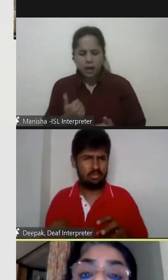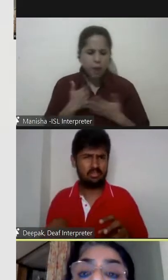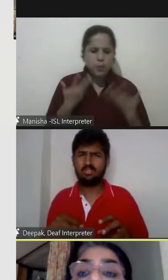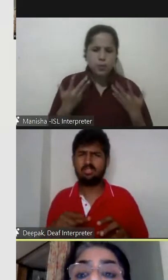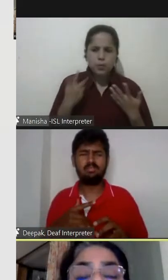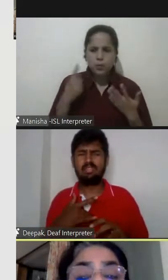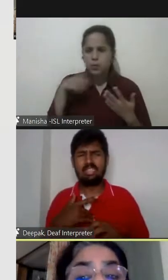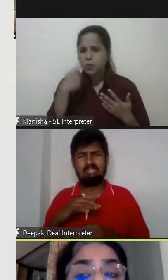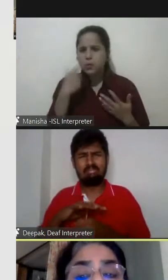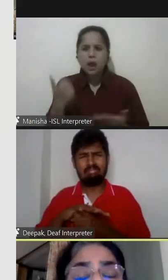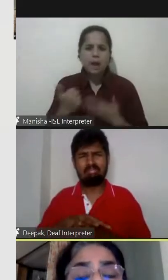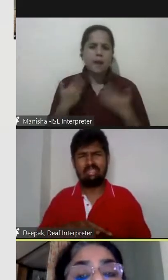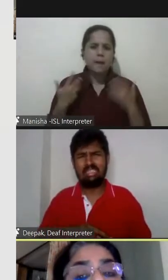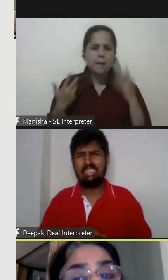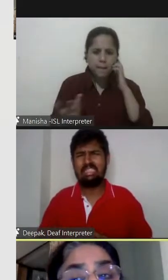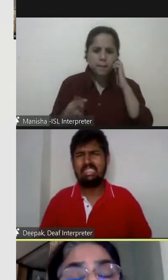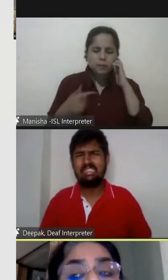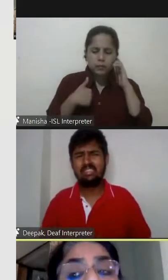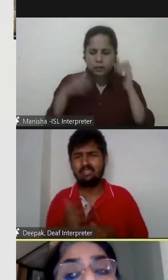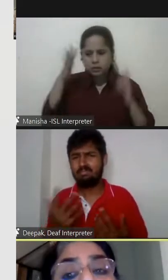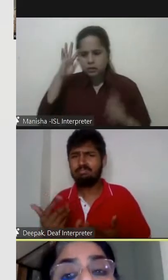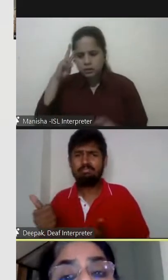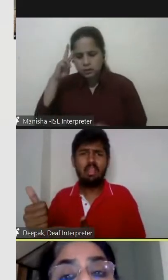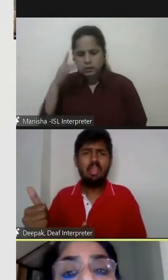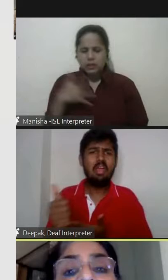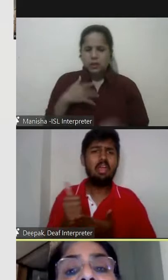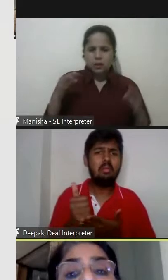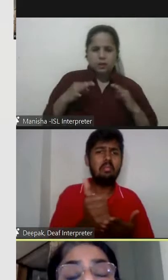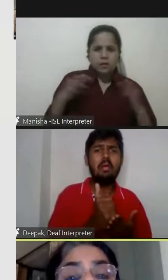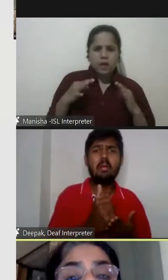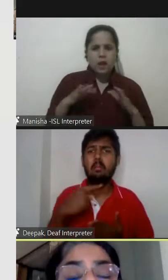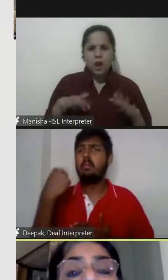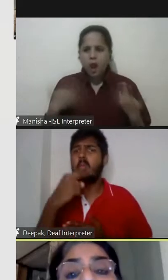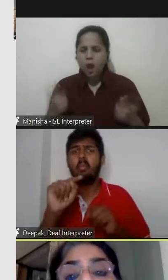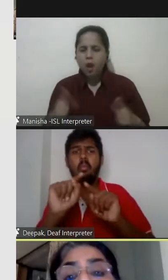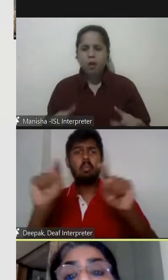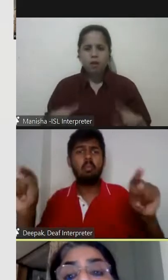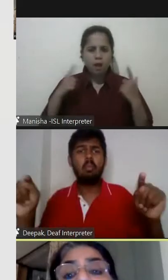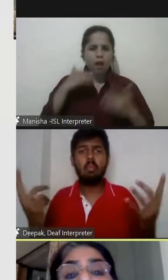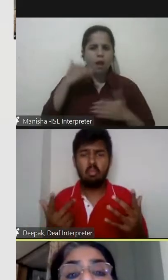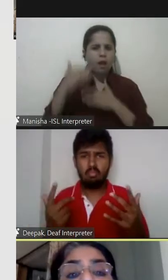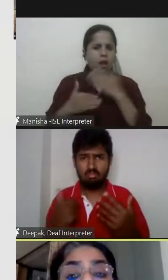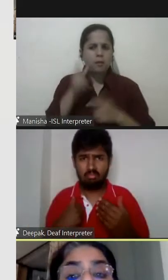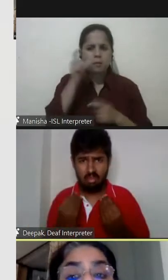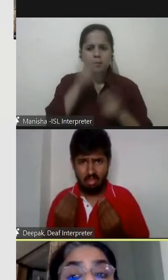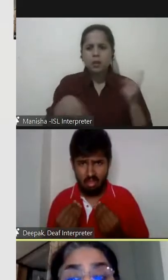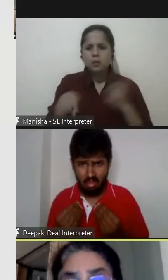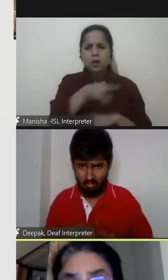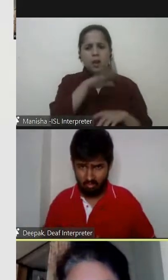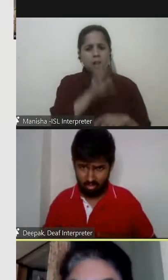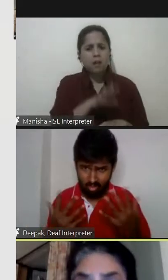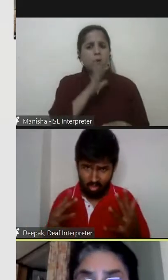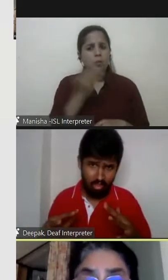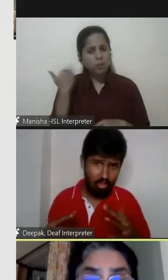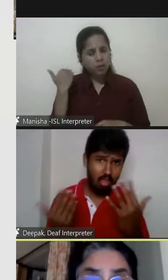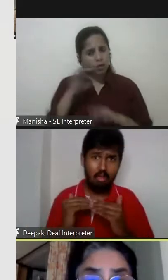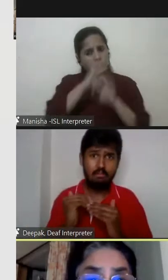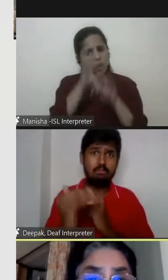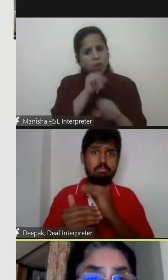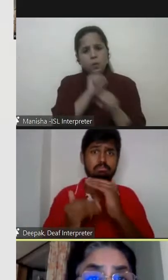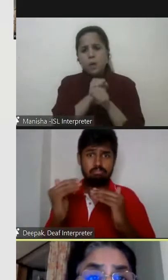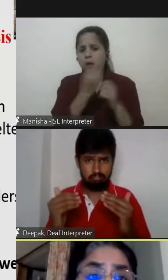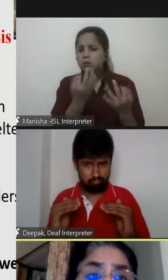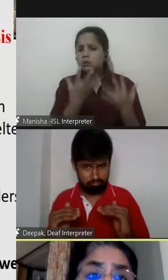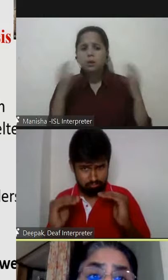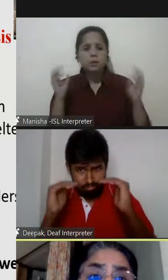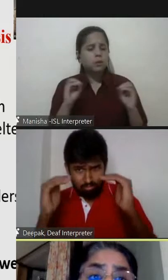increased fear and anxiety for people who were already living with these conditions and